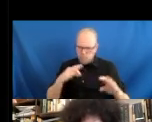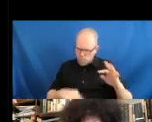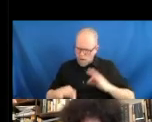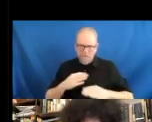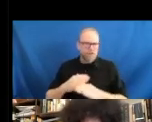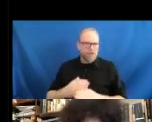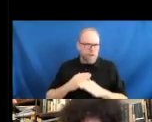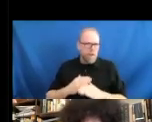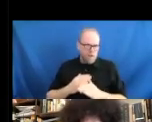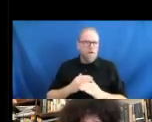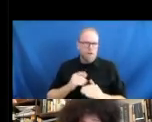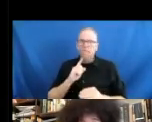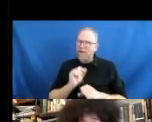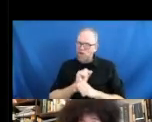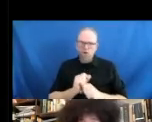sharing is equitable.